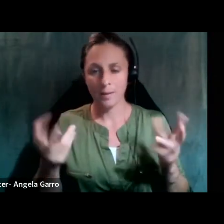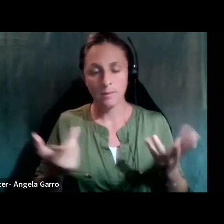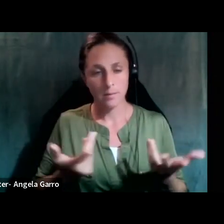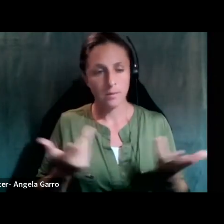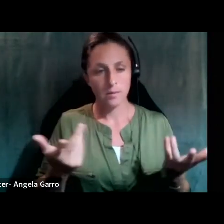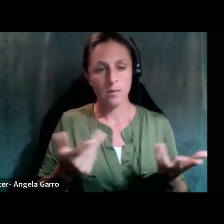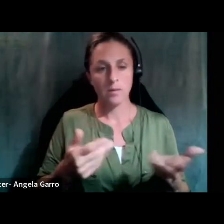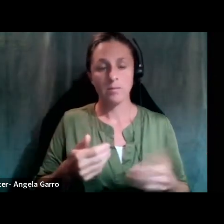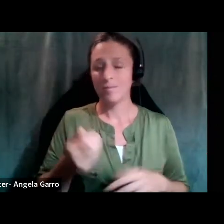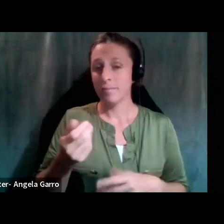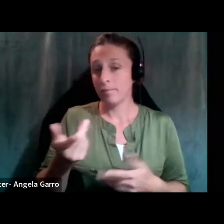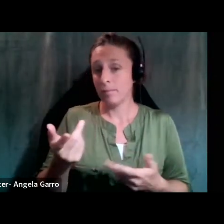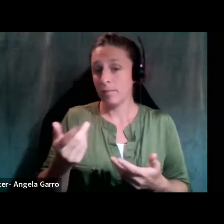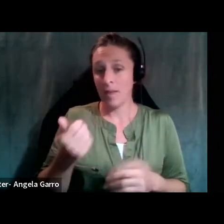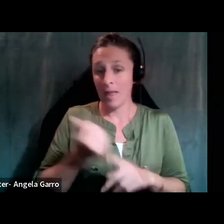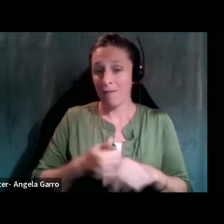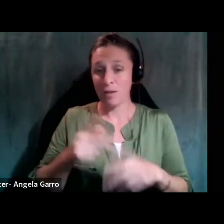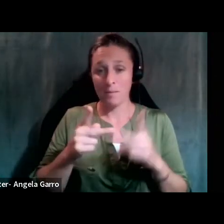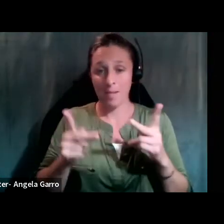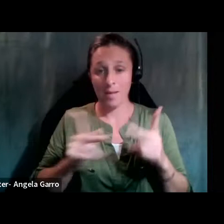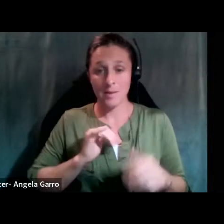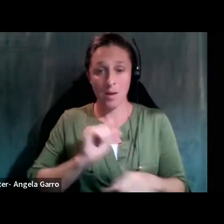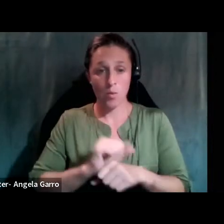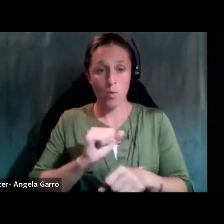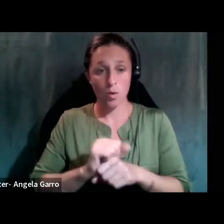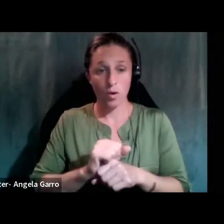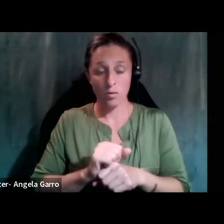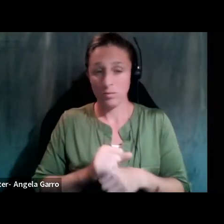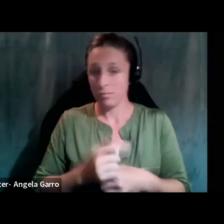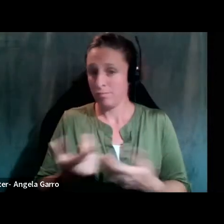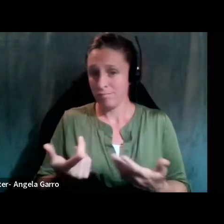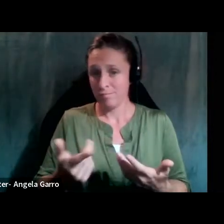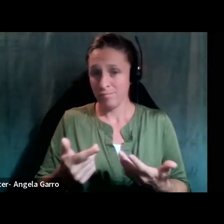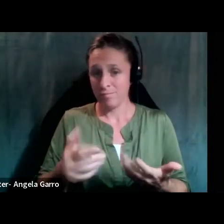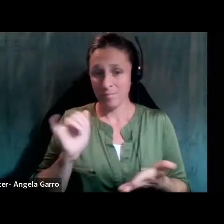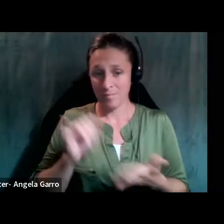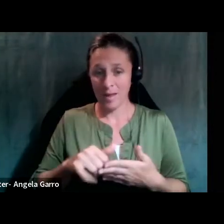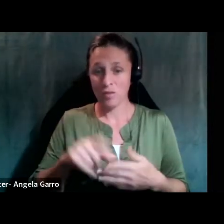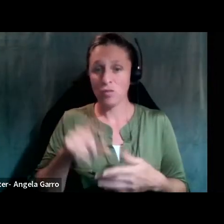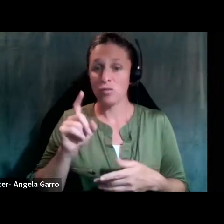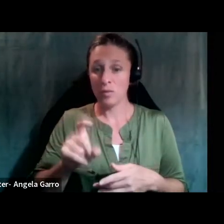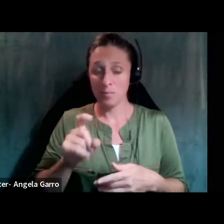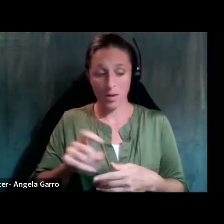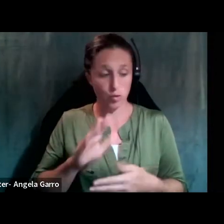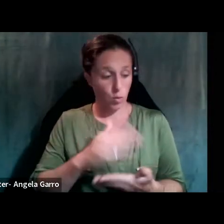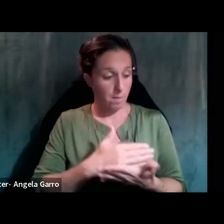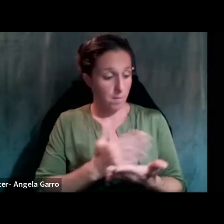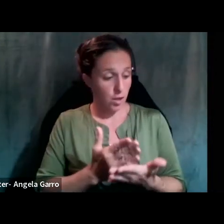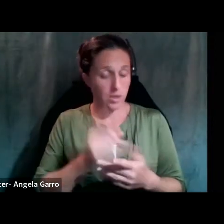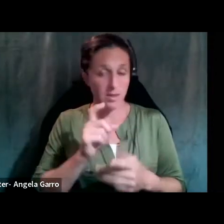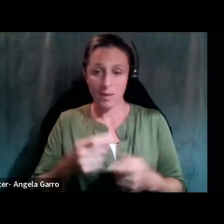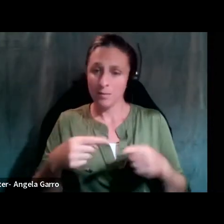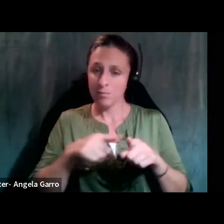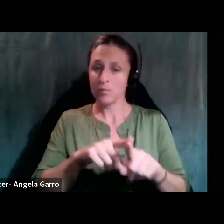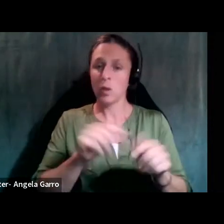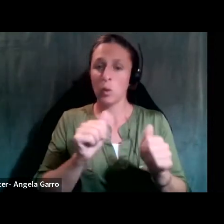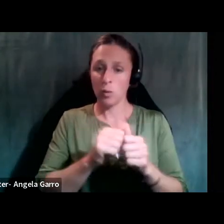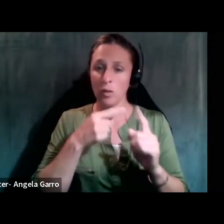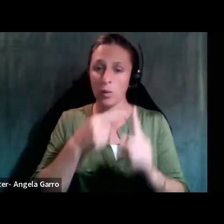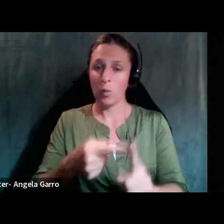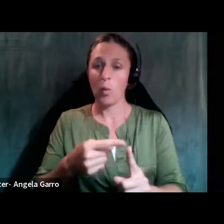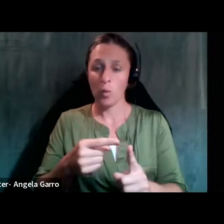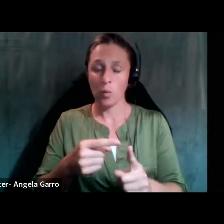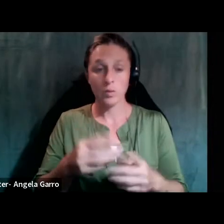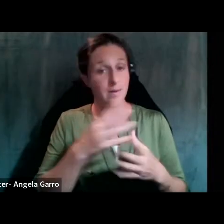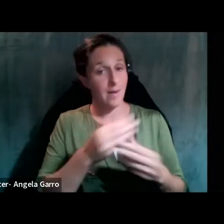place I worked. That was pretty much the mantra, because you got to have your budget aligned with your goals. Yeah. And your It was-